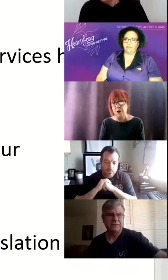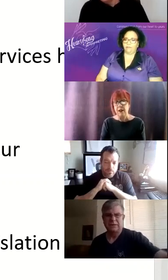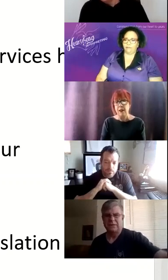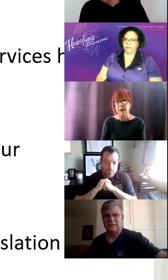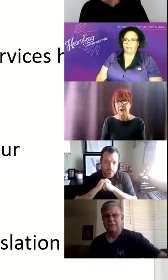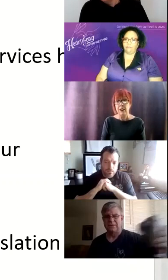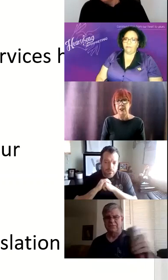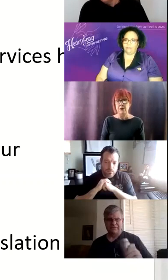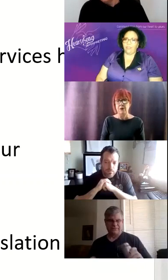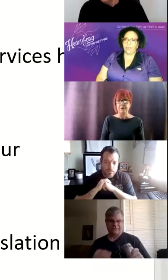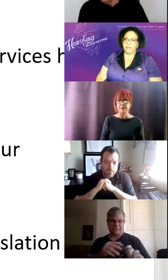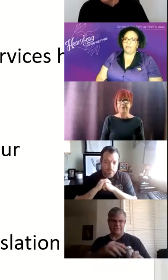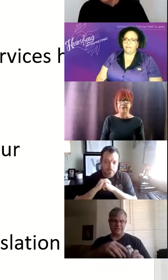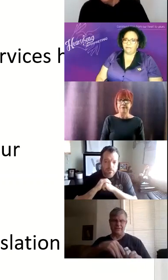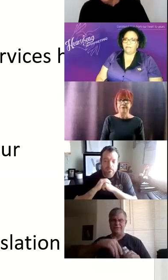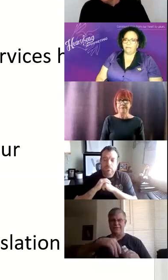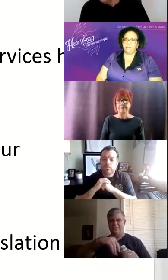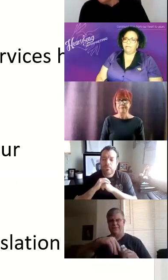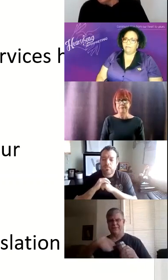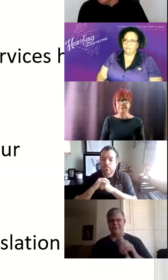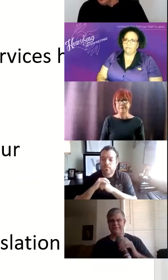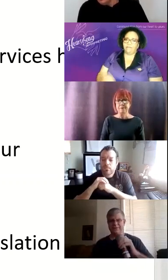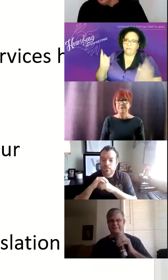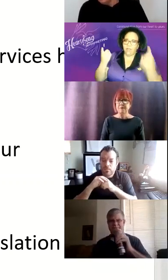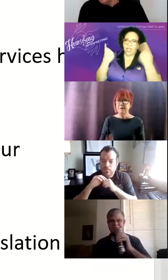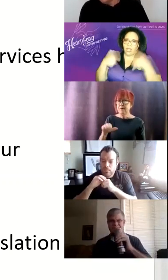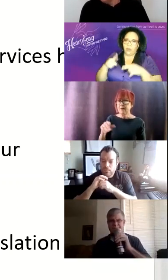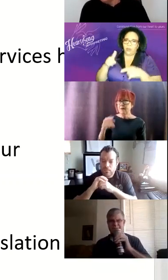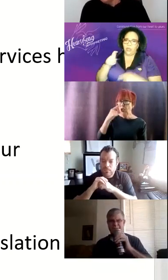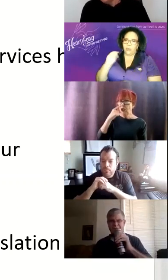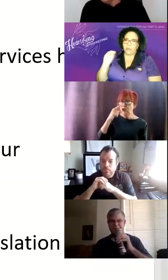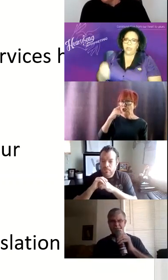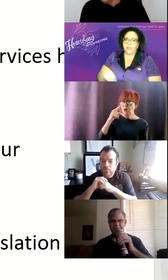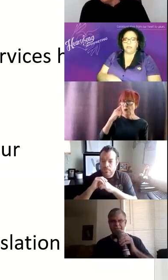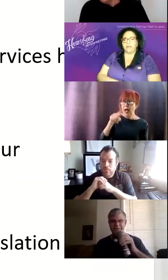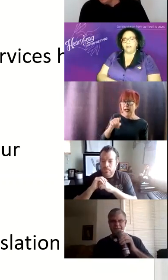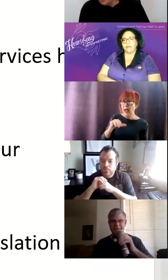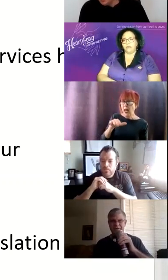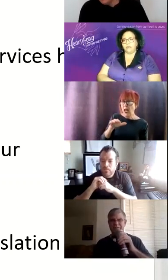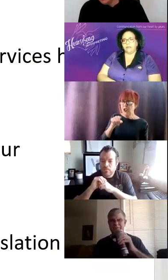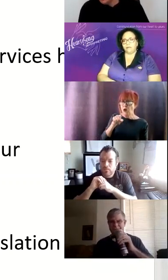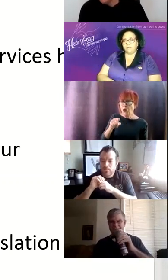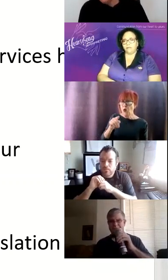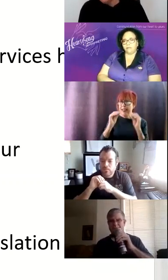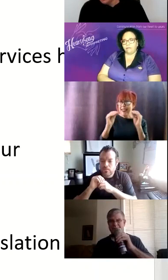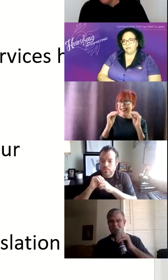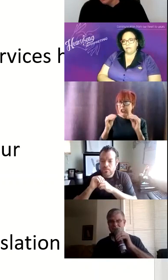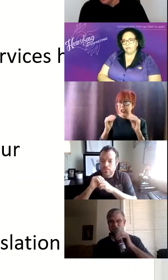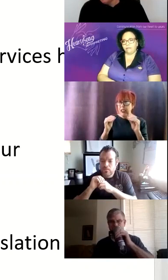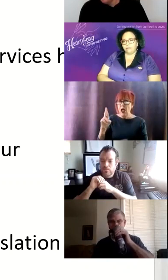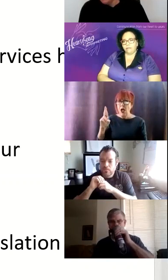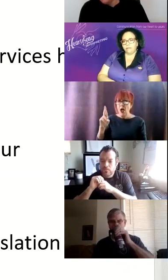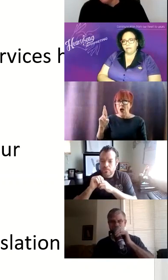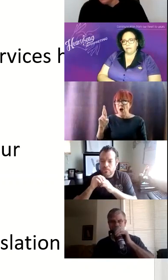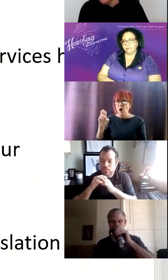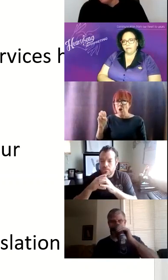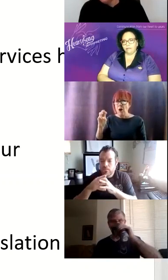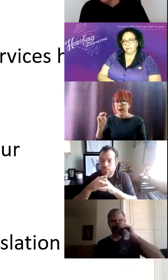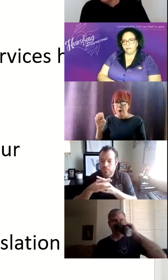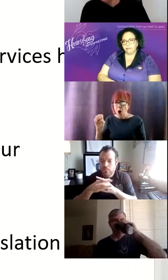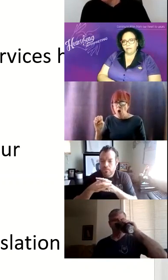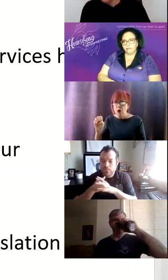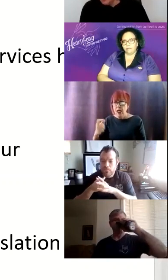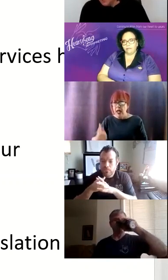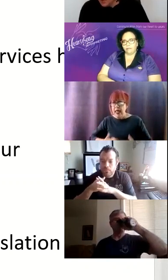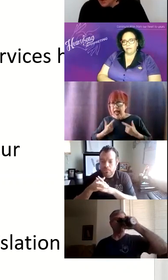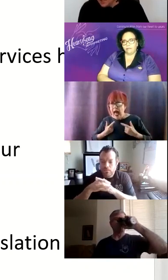it will, you know. And do you mind if I clarify, are you teaching remote live? So are you in front of a camera with the students, or